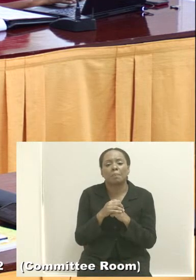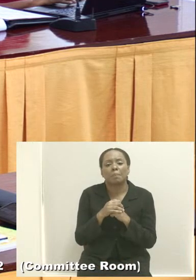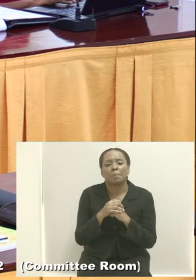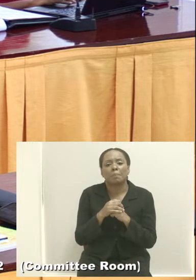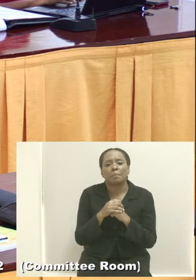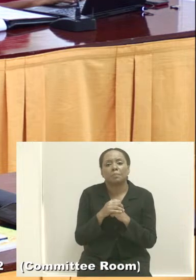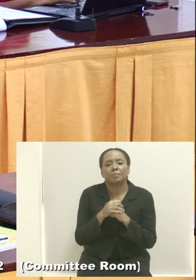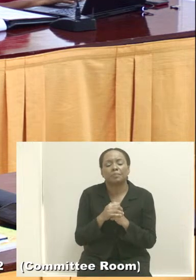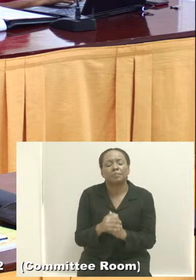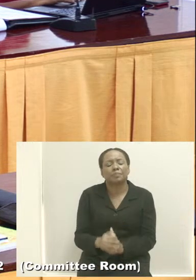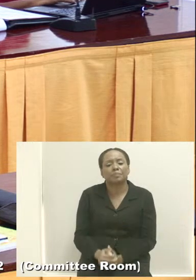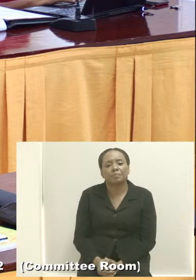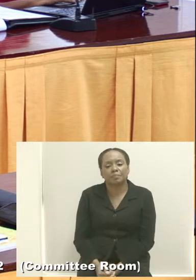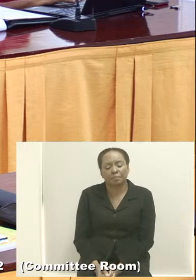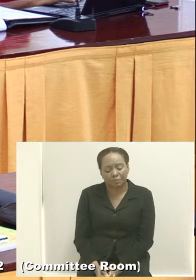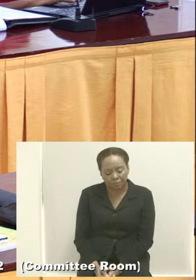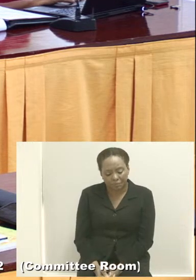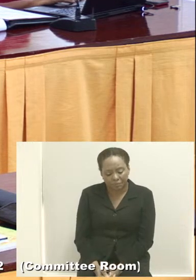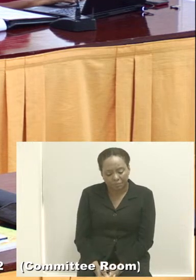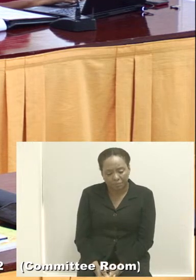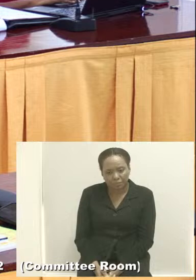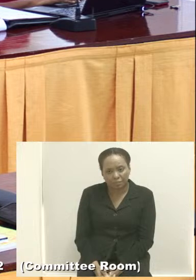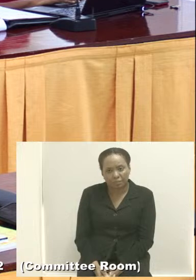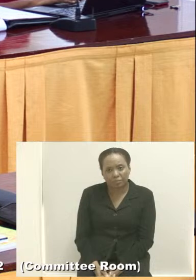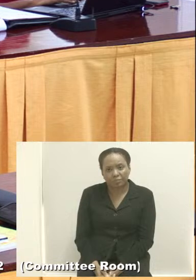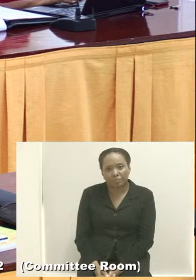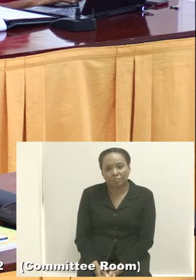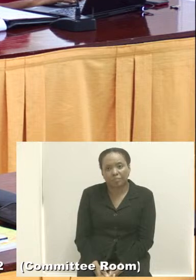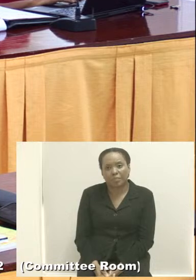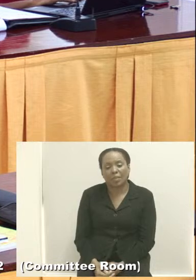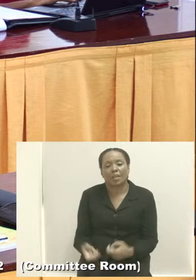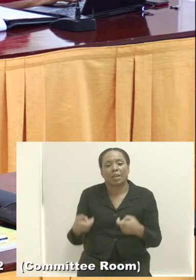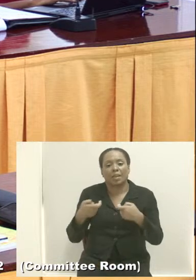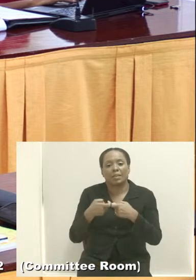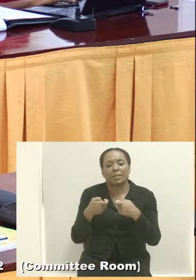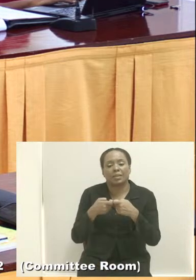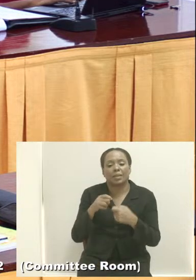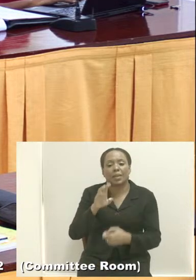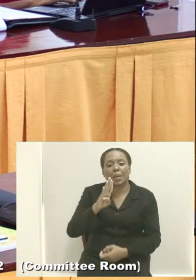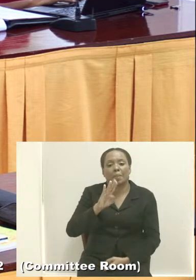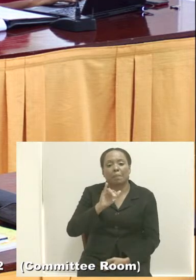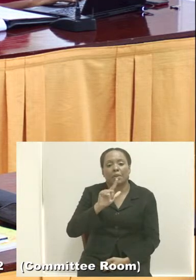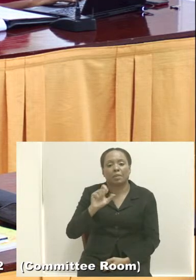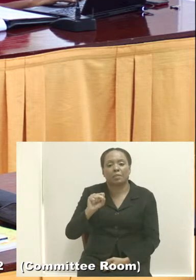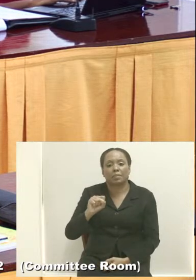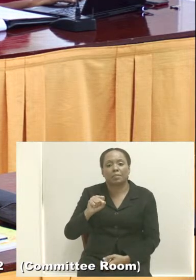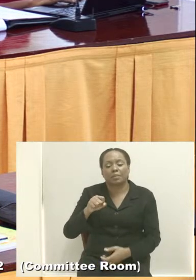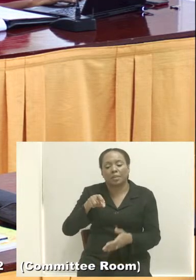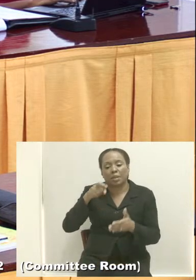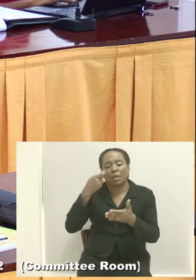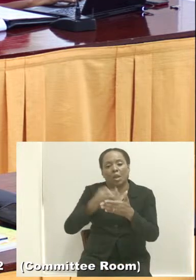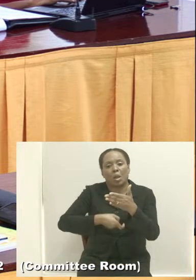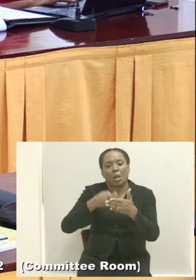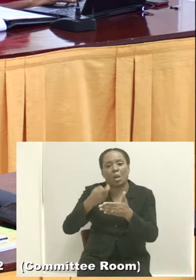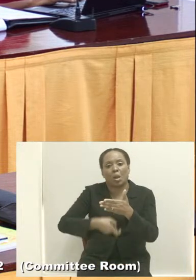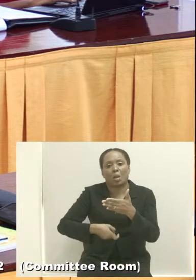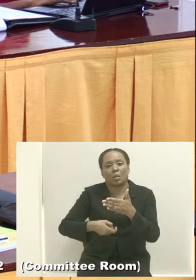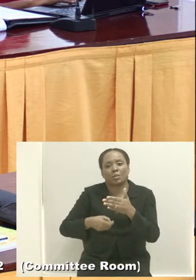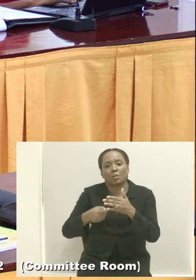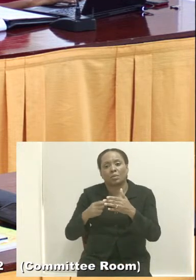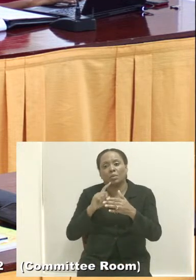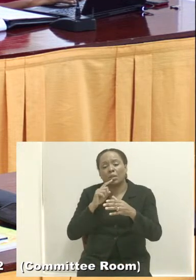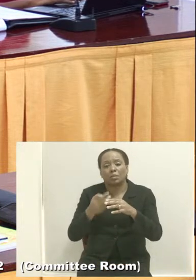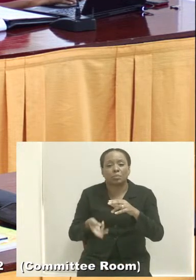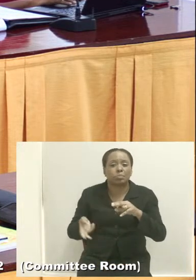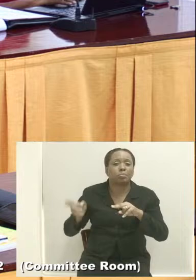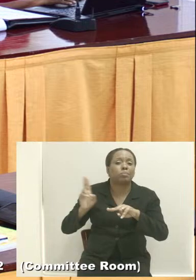electricity bills in recent times. I think we all know that even at the price of petrol at the